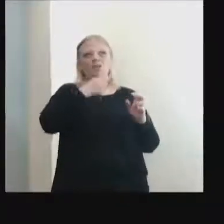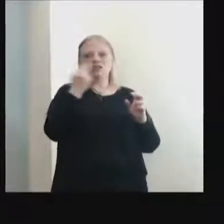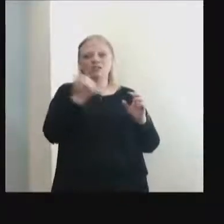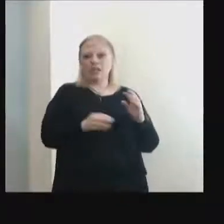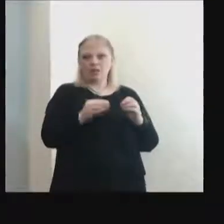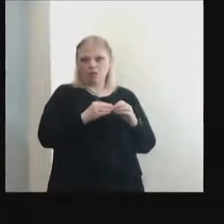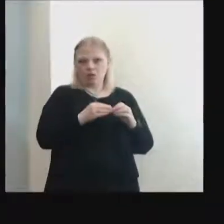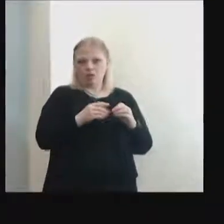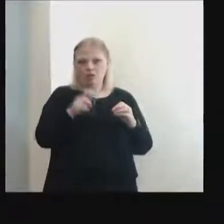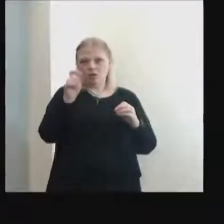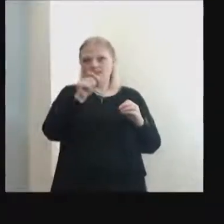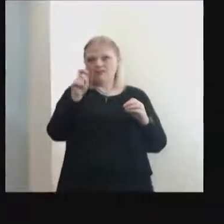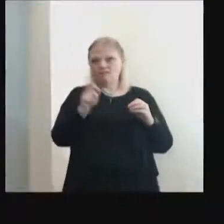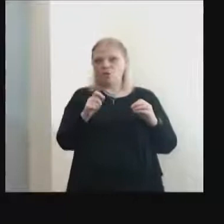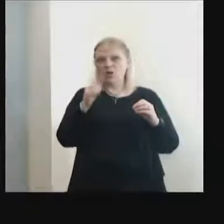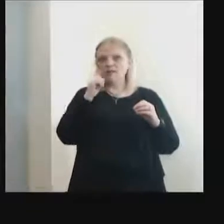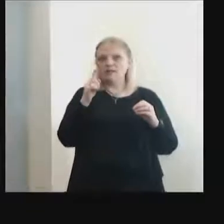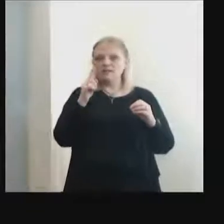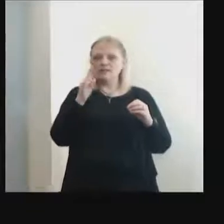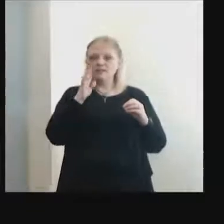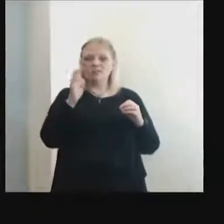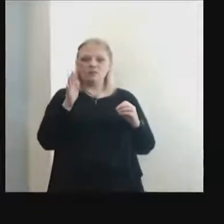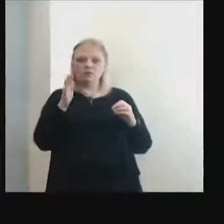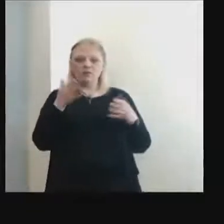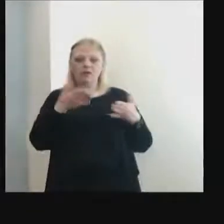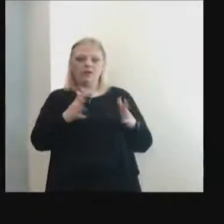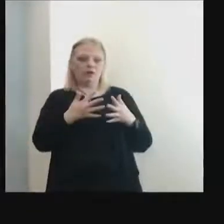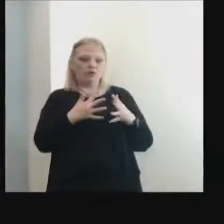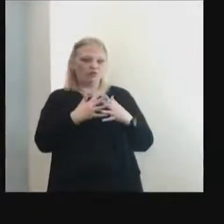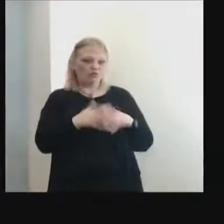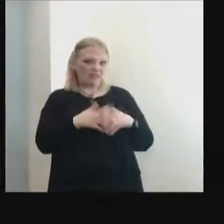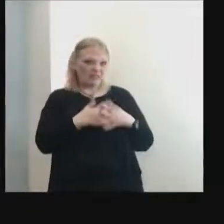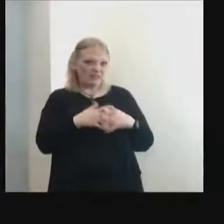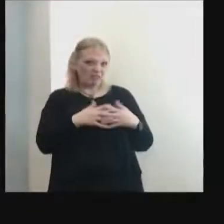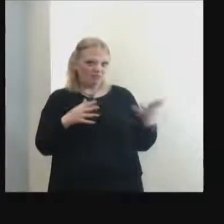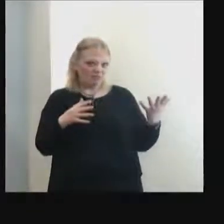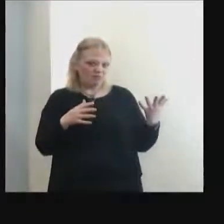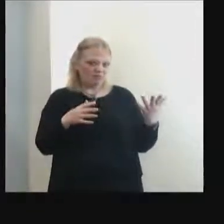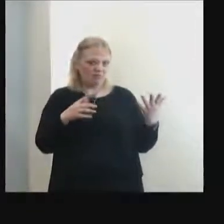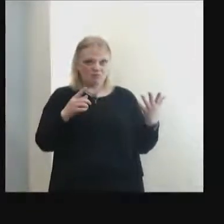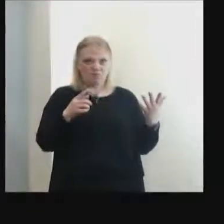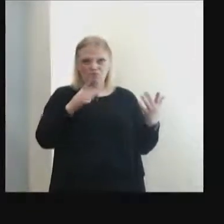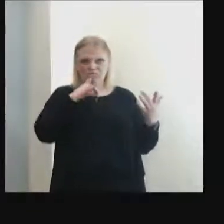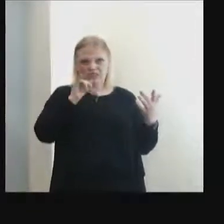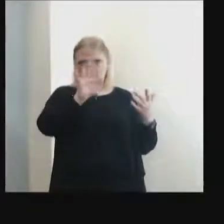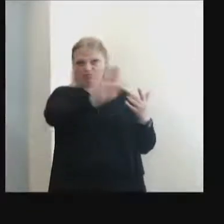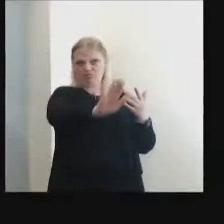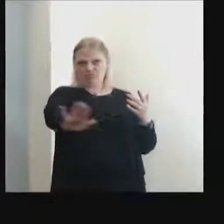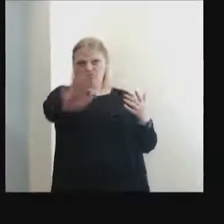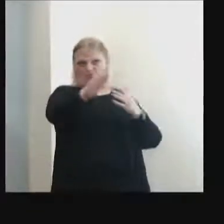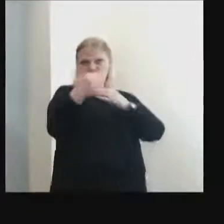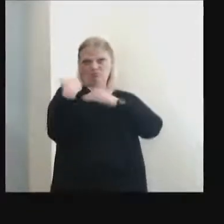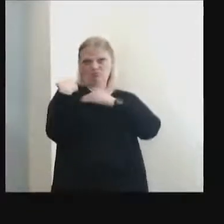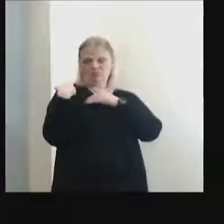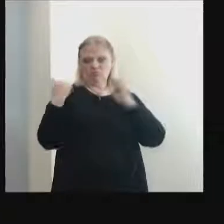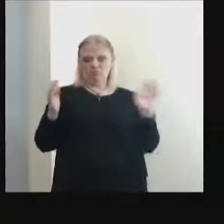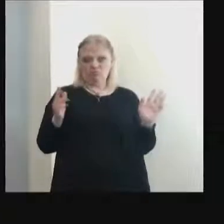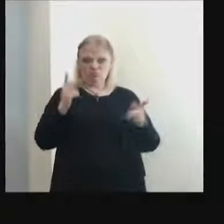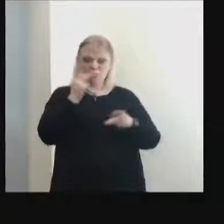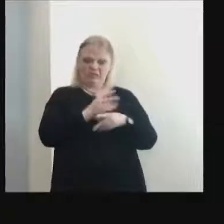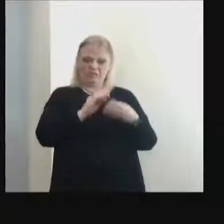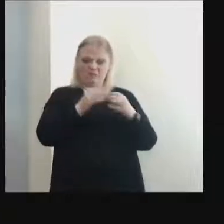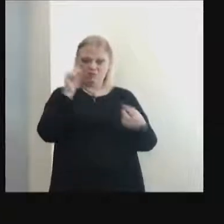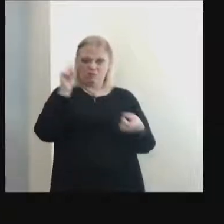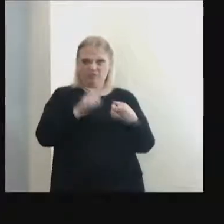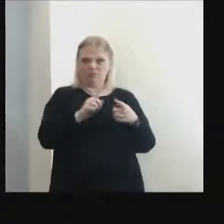therefore, I think we would be able to allow wrestling at that point. So it's in the people's hands. We keep the COVID-19 cases down, then